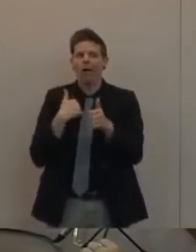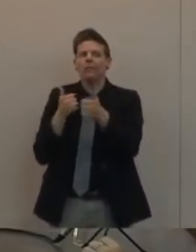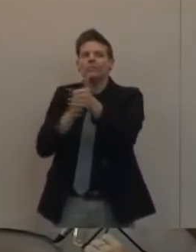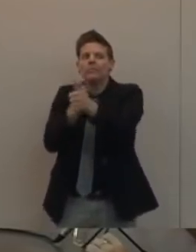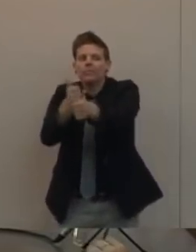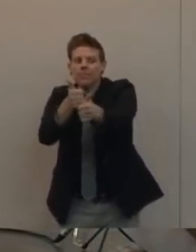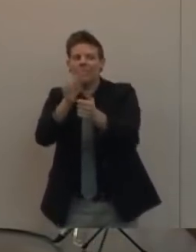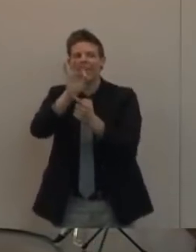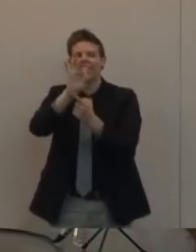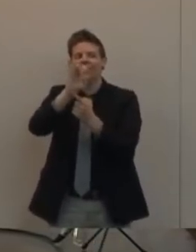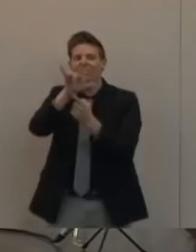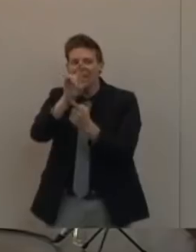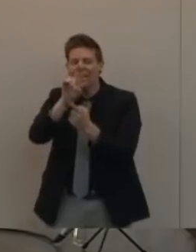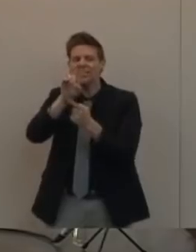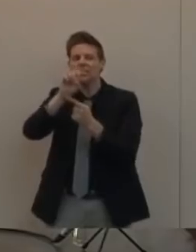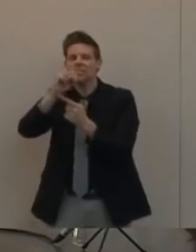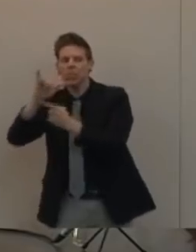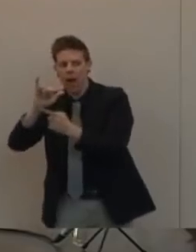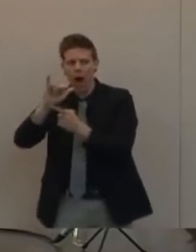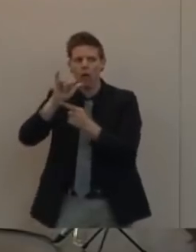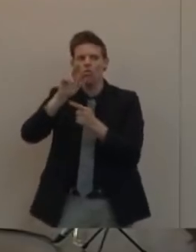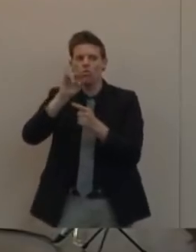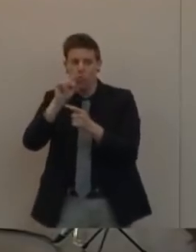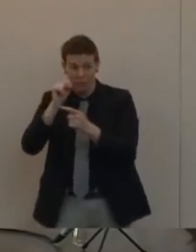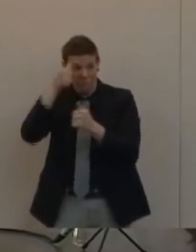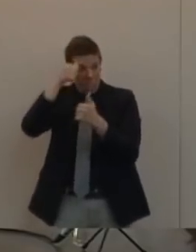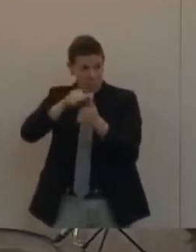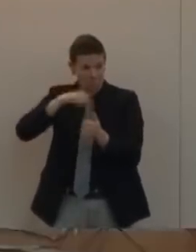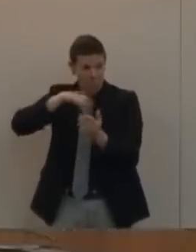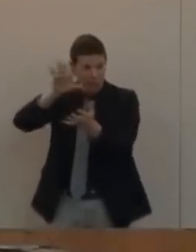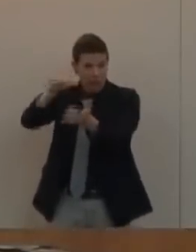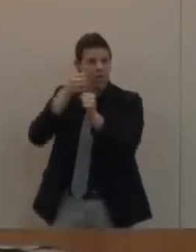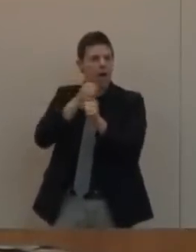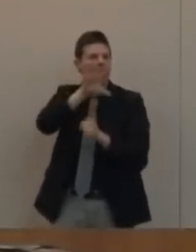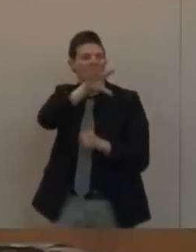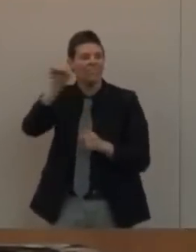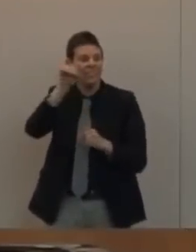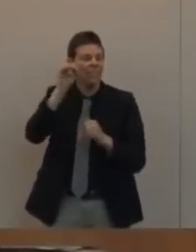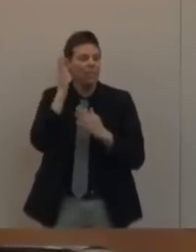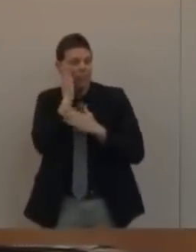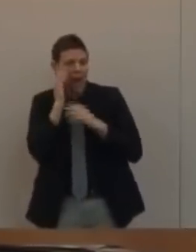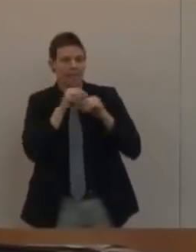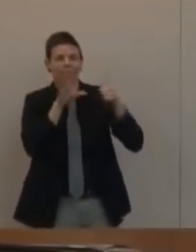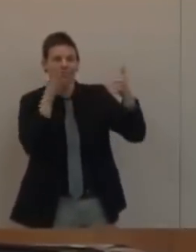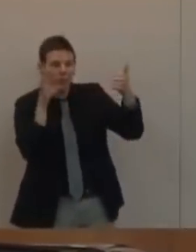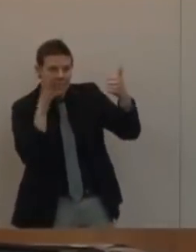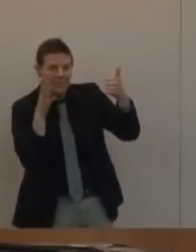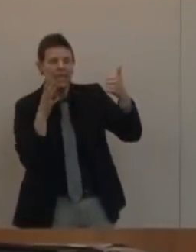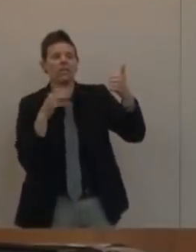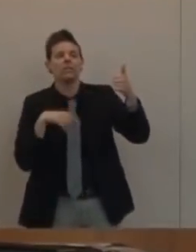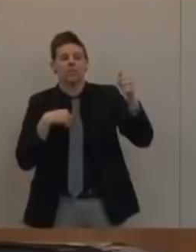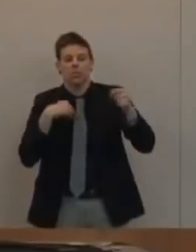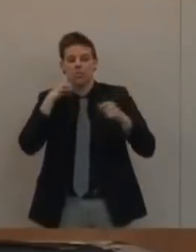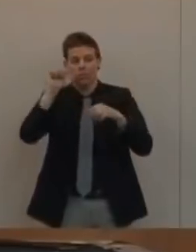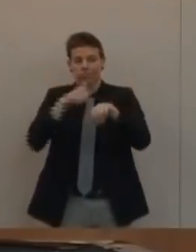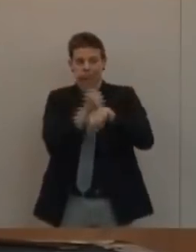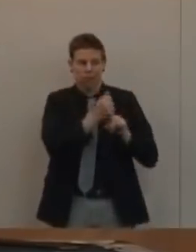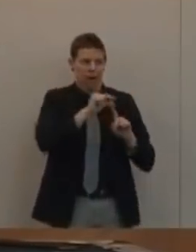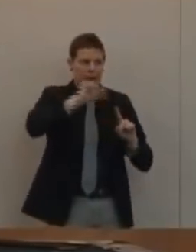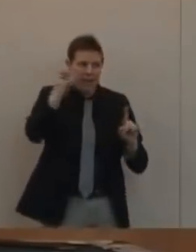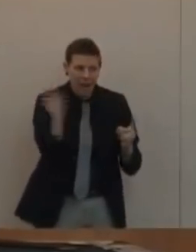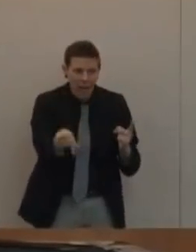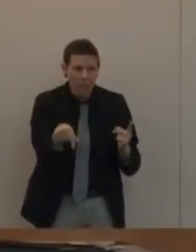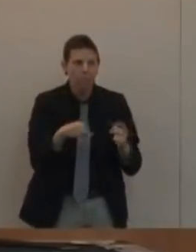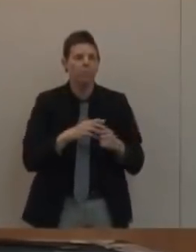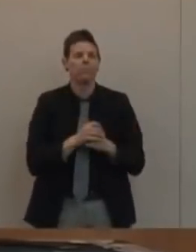have a 50-bed that is operational in Farmington with another one that will be deployed in Gallup, and we are